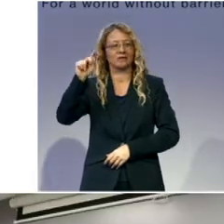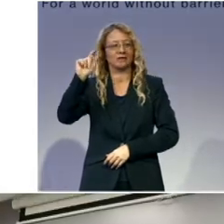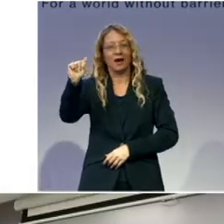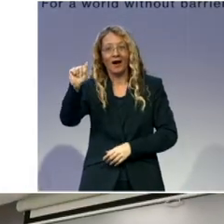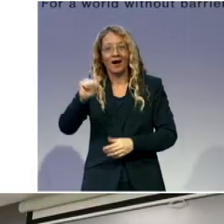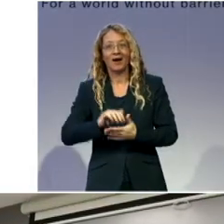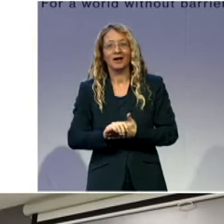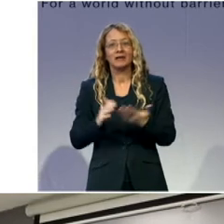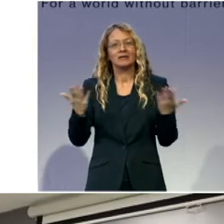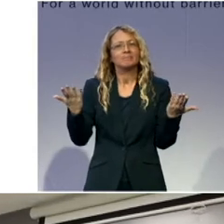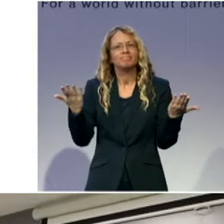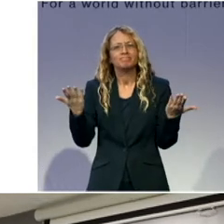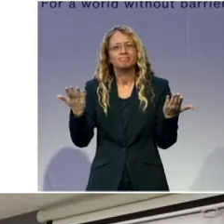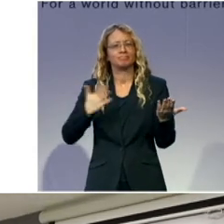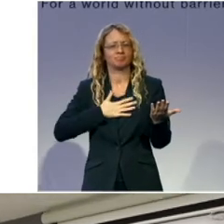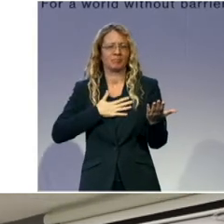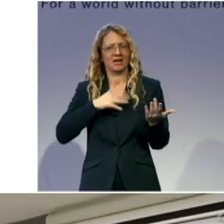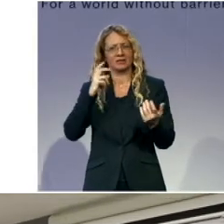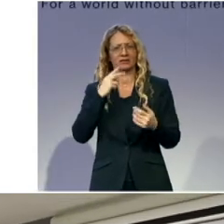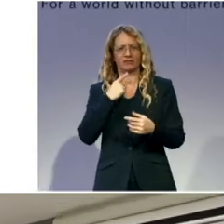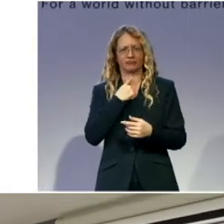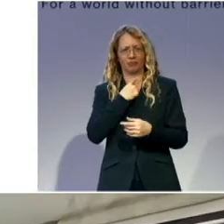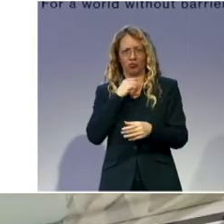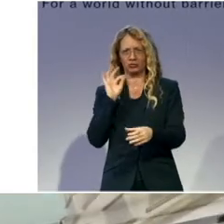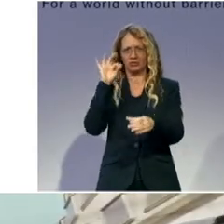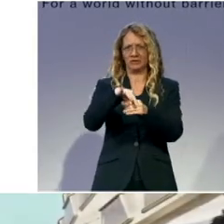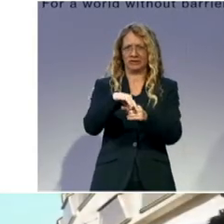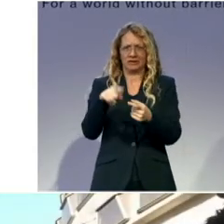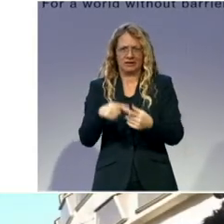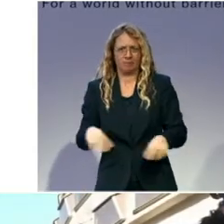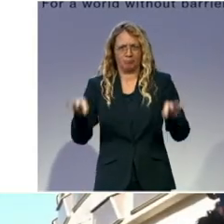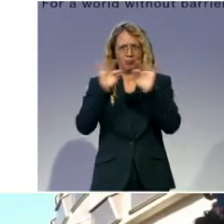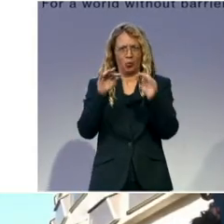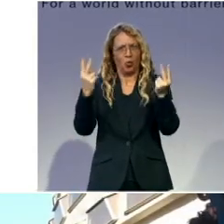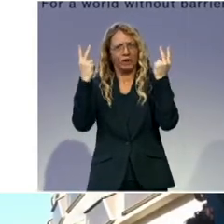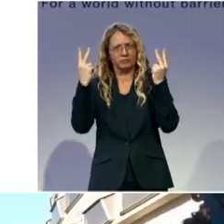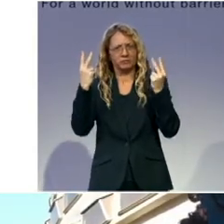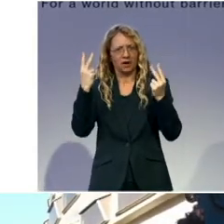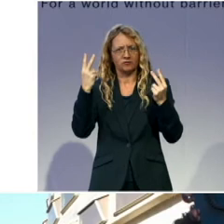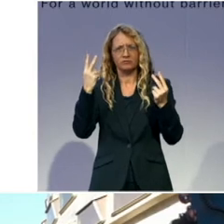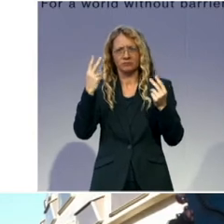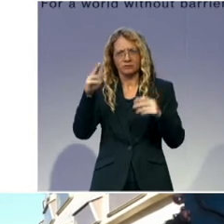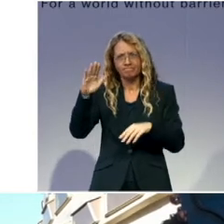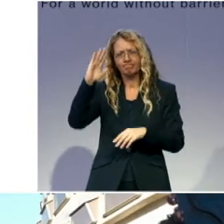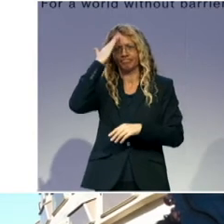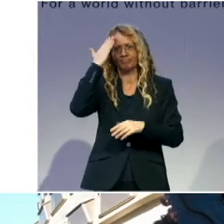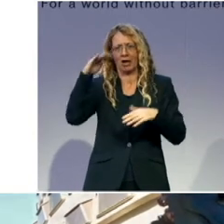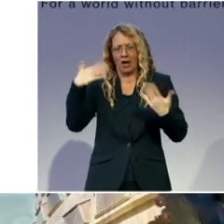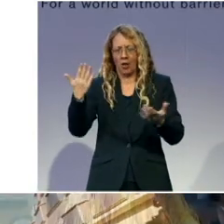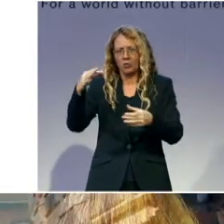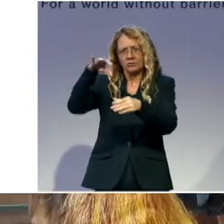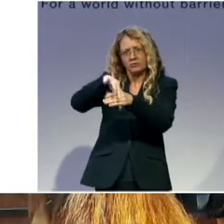that focuses on raising awareness about the right to vote and to have access to electoral